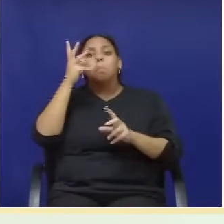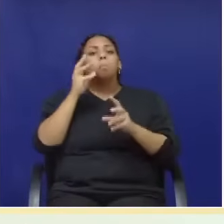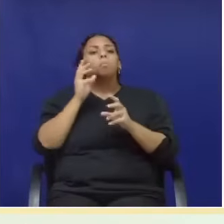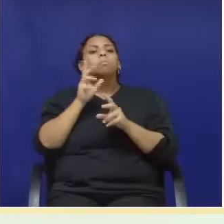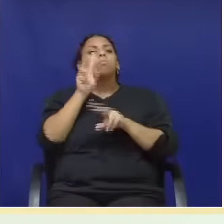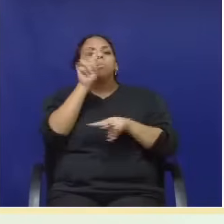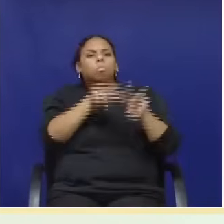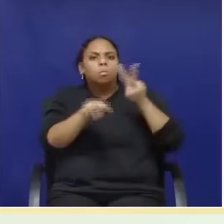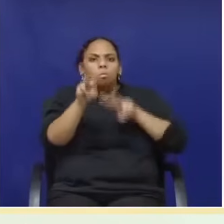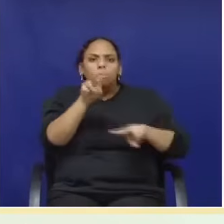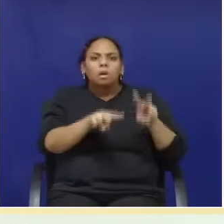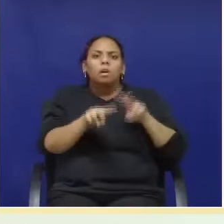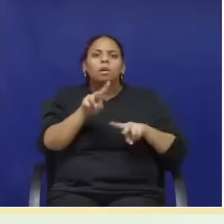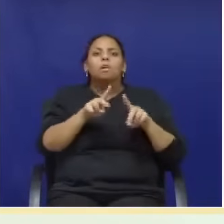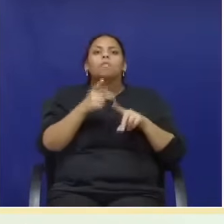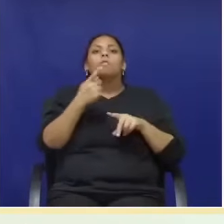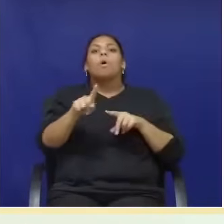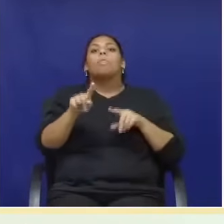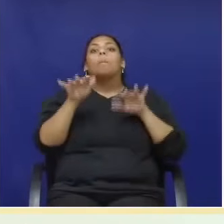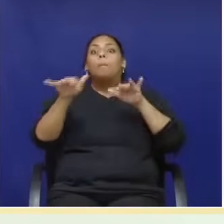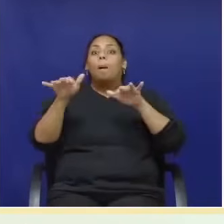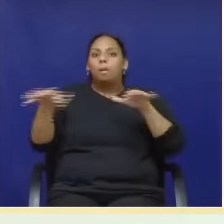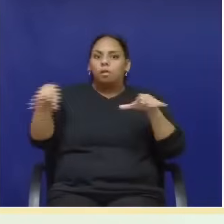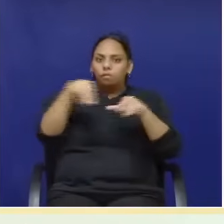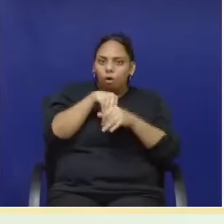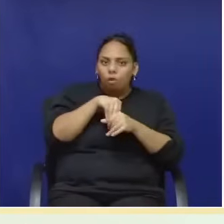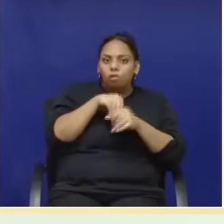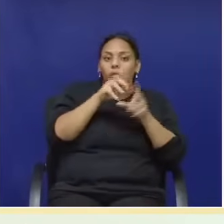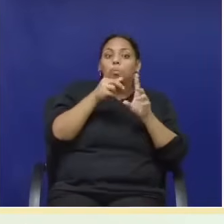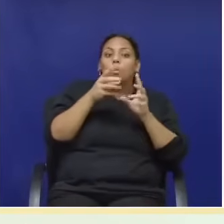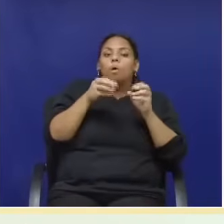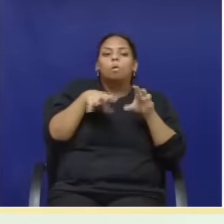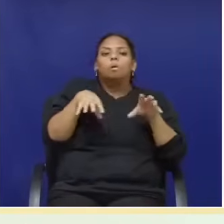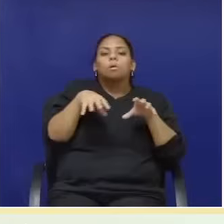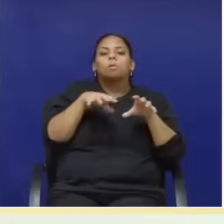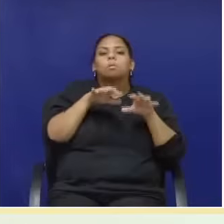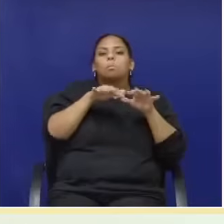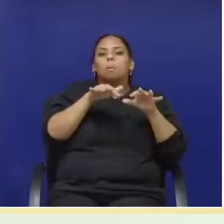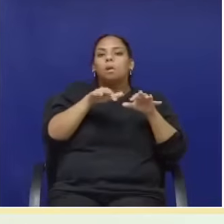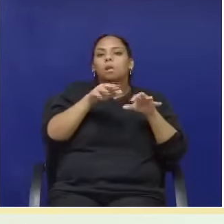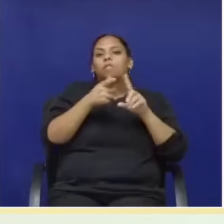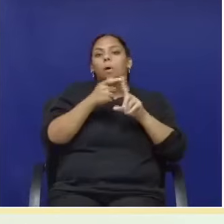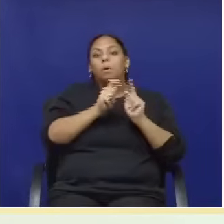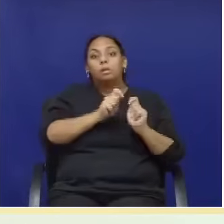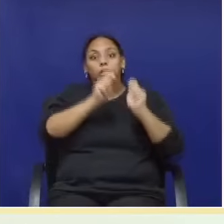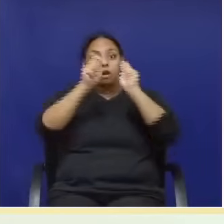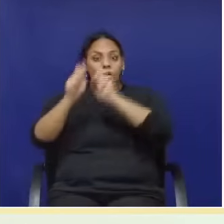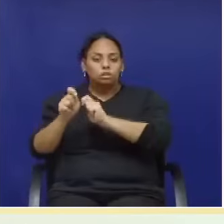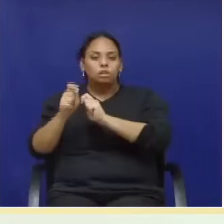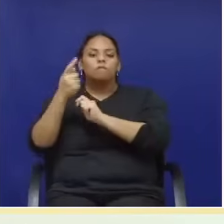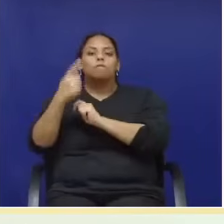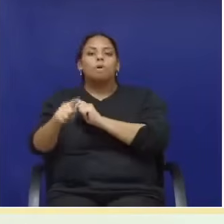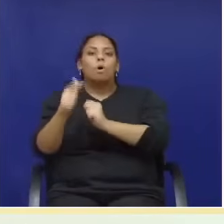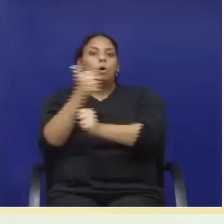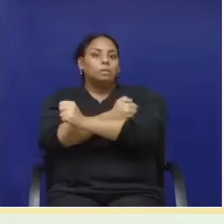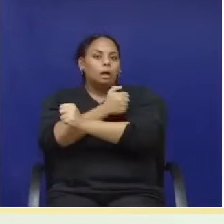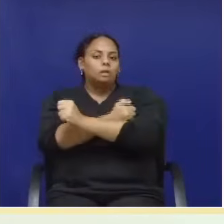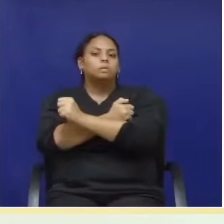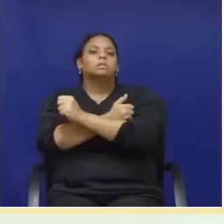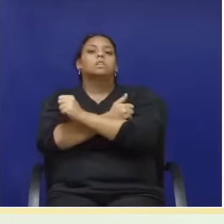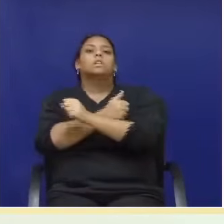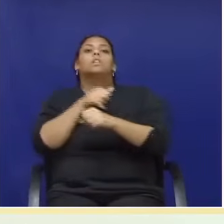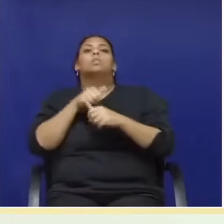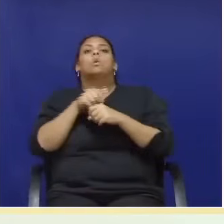of the extent to which the Republic is evolving from merely being a transit route for narcotics into a